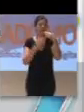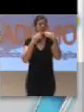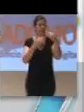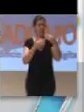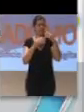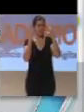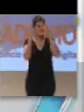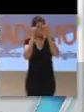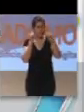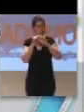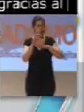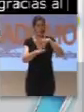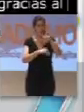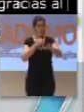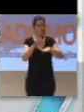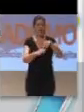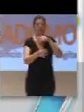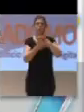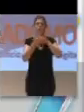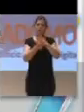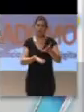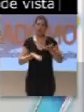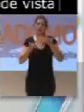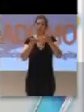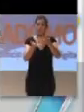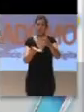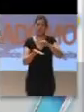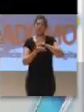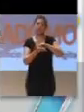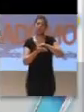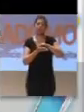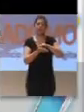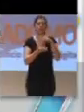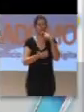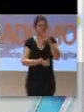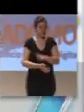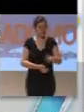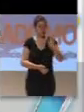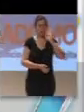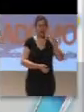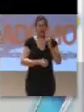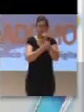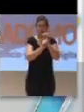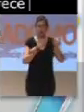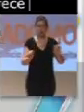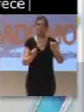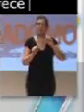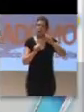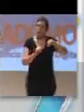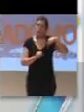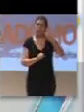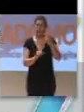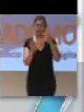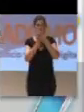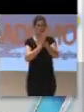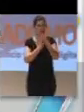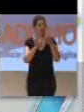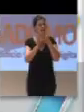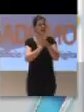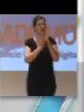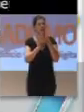thanks to the PASOS protocol, and some of the obstacles that we've seen from a supplier point of view.